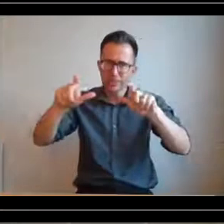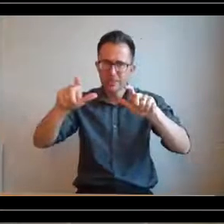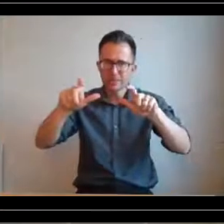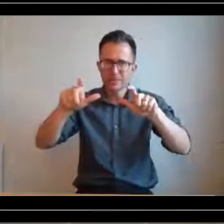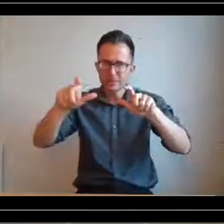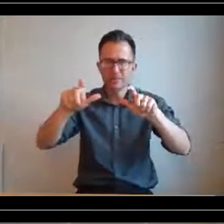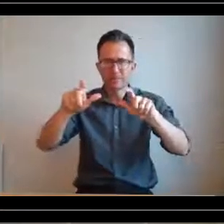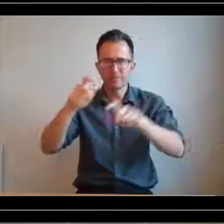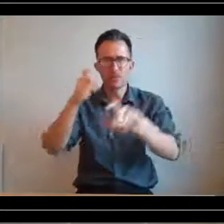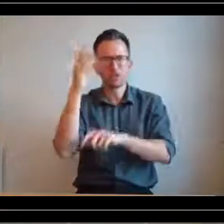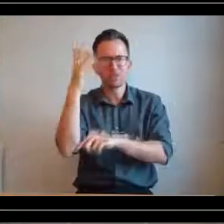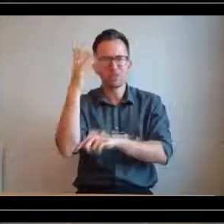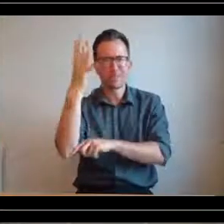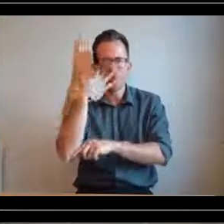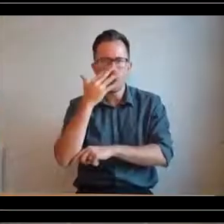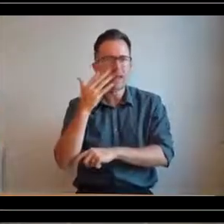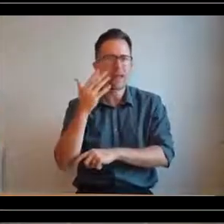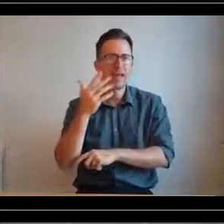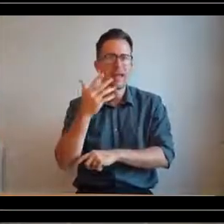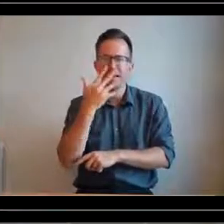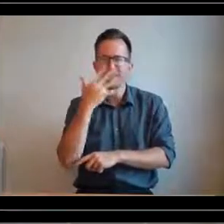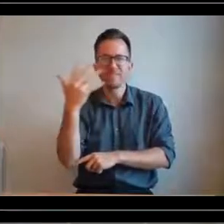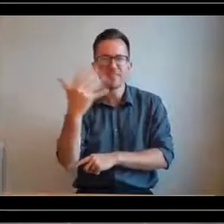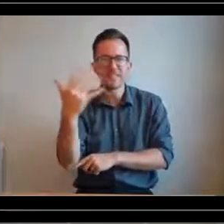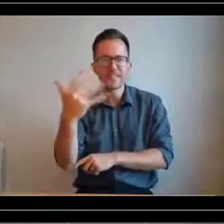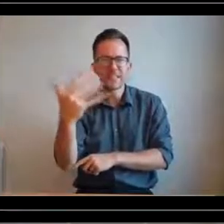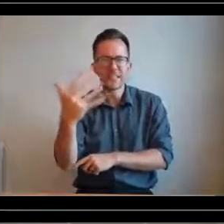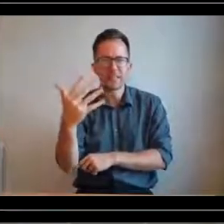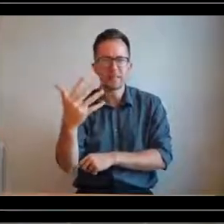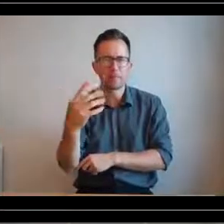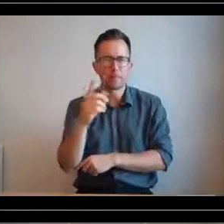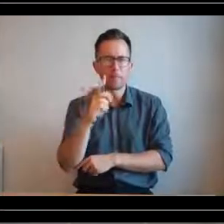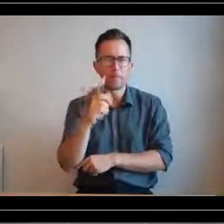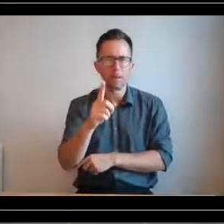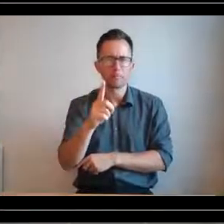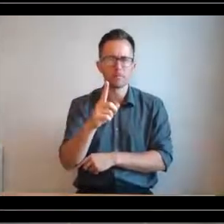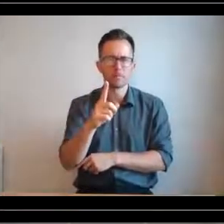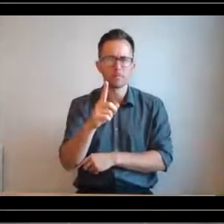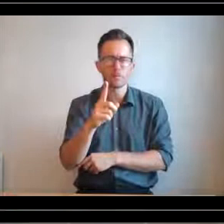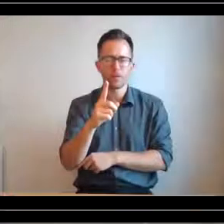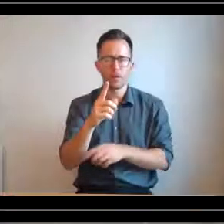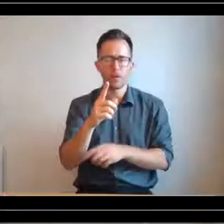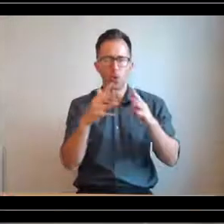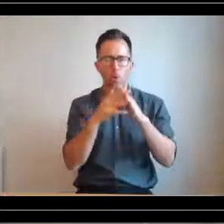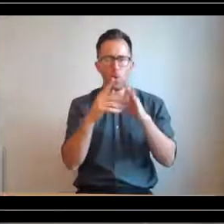a question here about why are there no trees on wide verges?